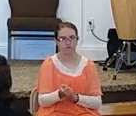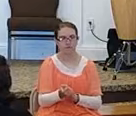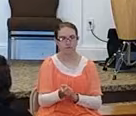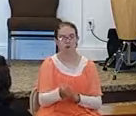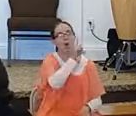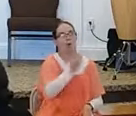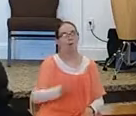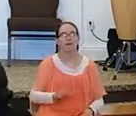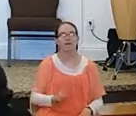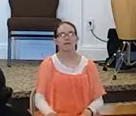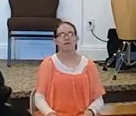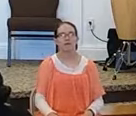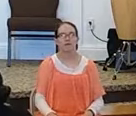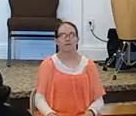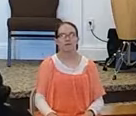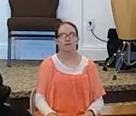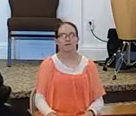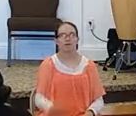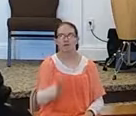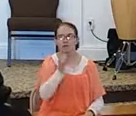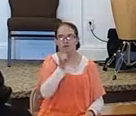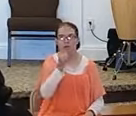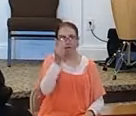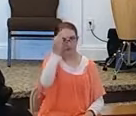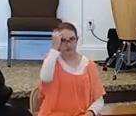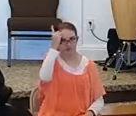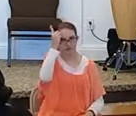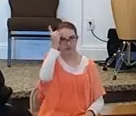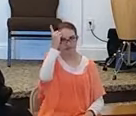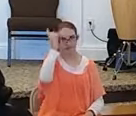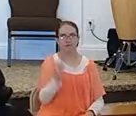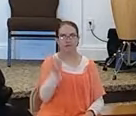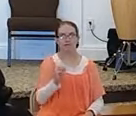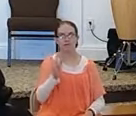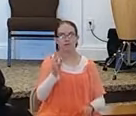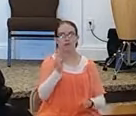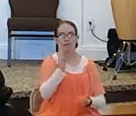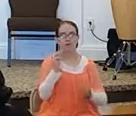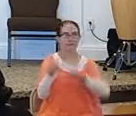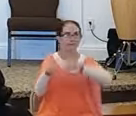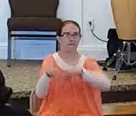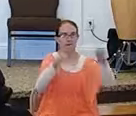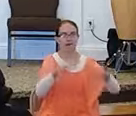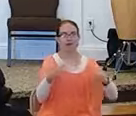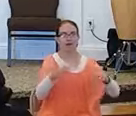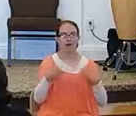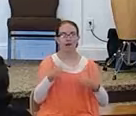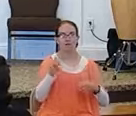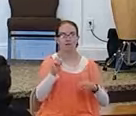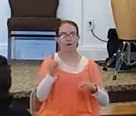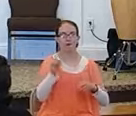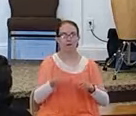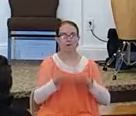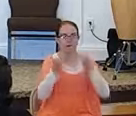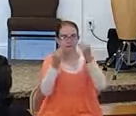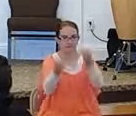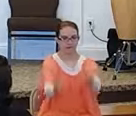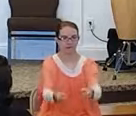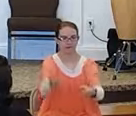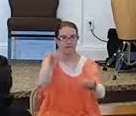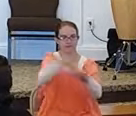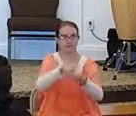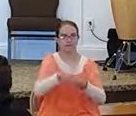Lord, you don't understand. When the water's moving, I don't have anybody to help me get in it.